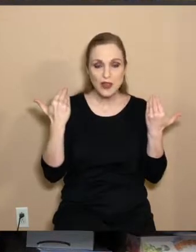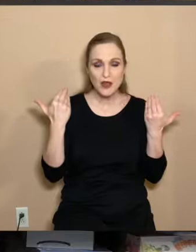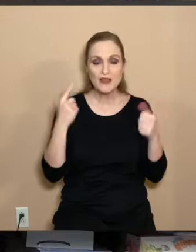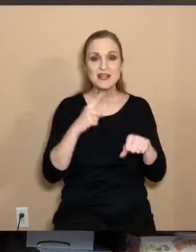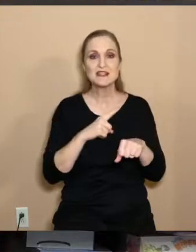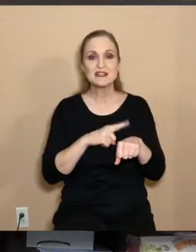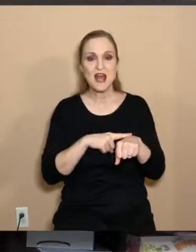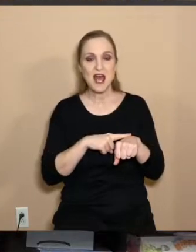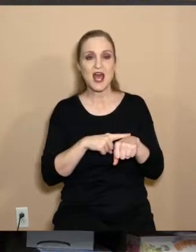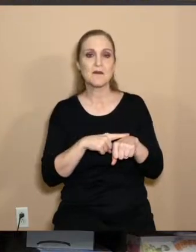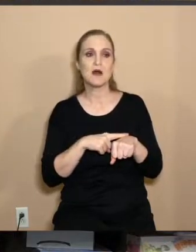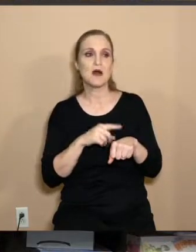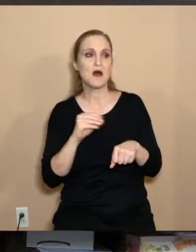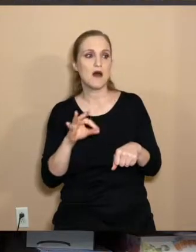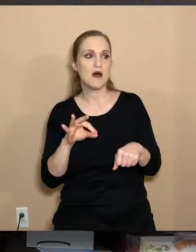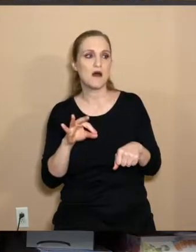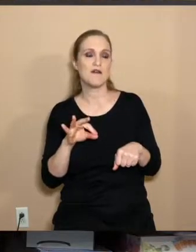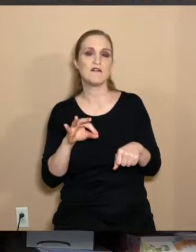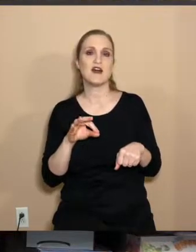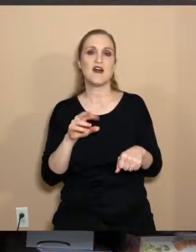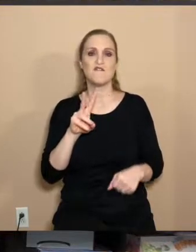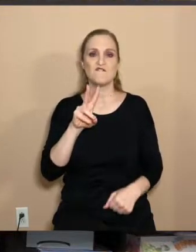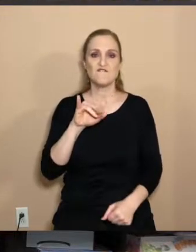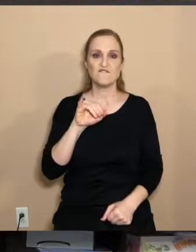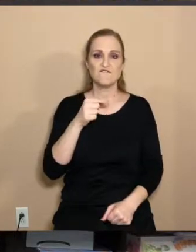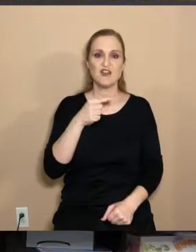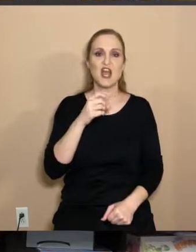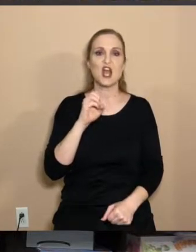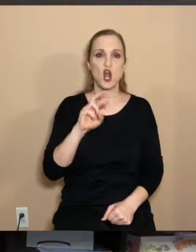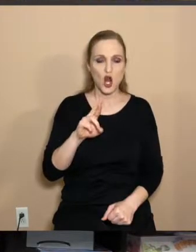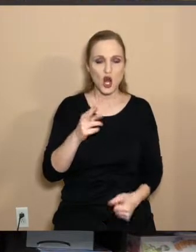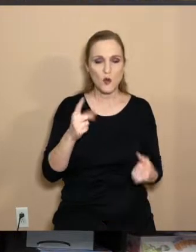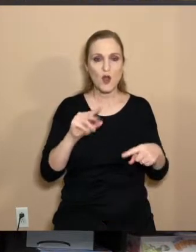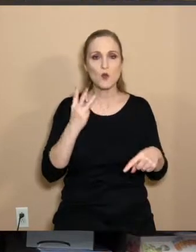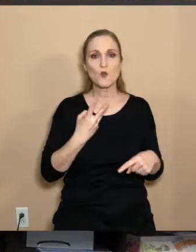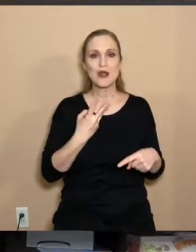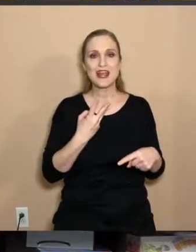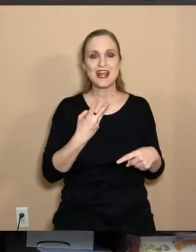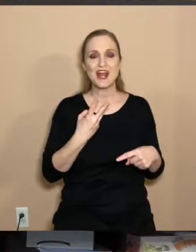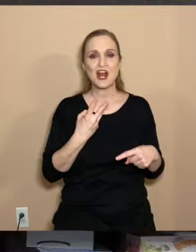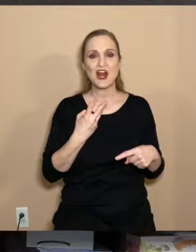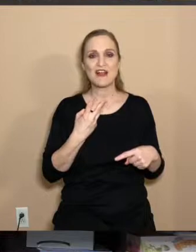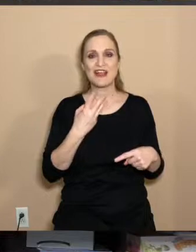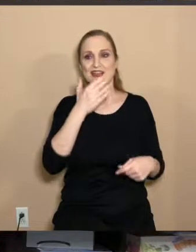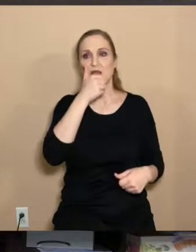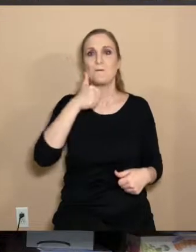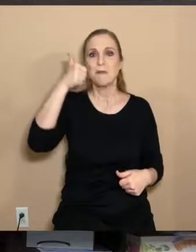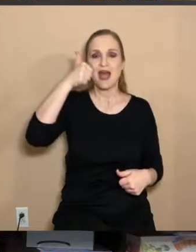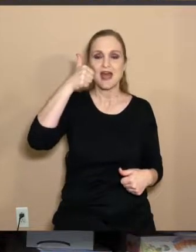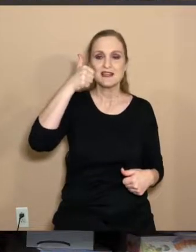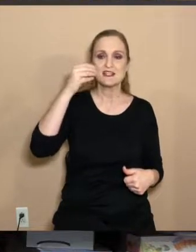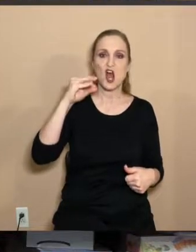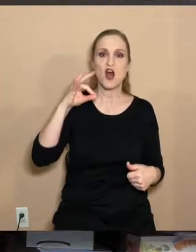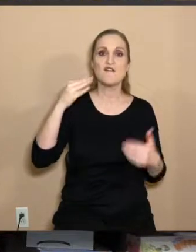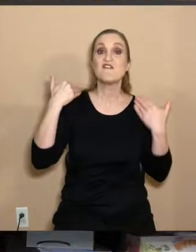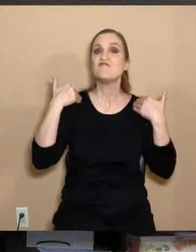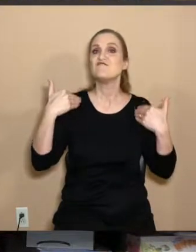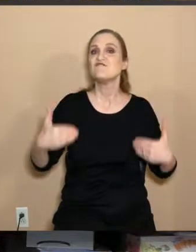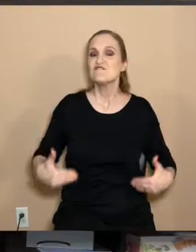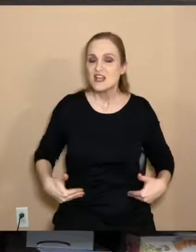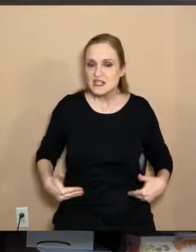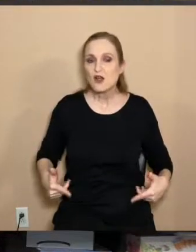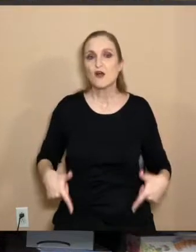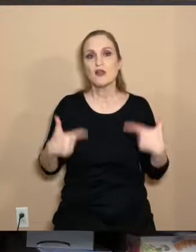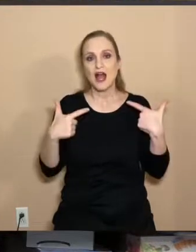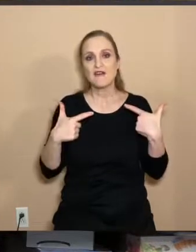of vitality, the time of vigor, when we're at the pinnacle of physical